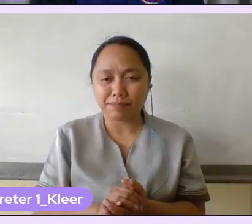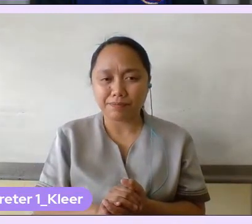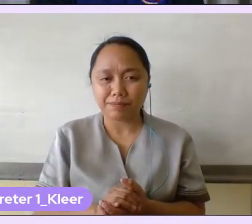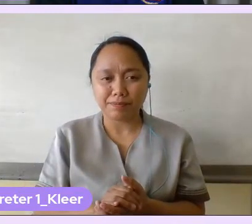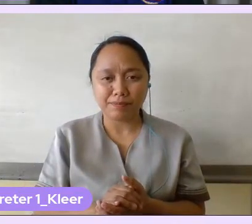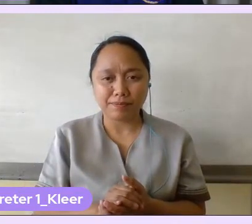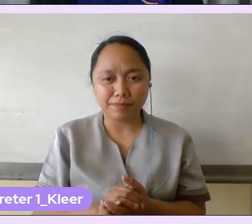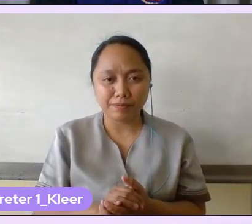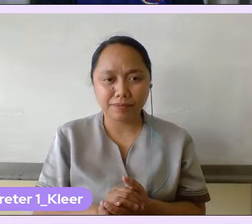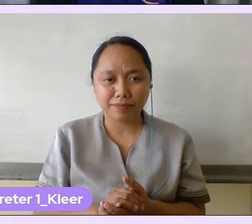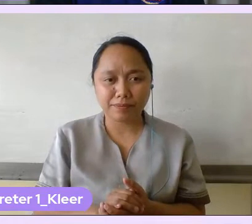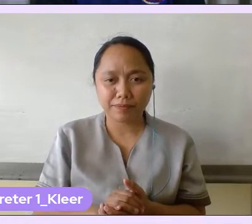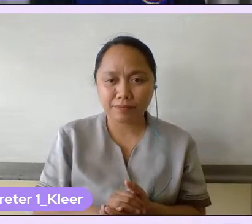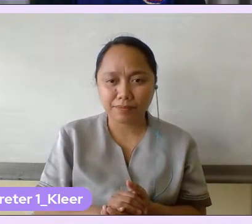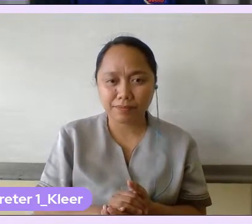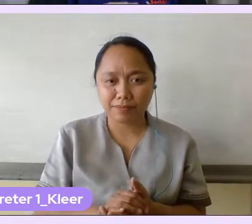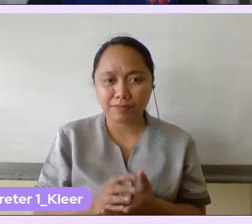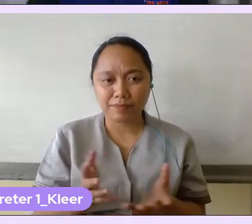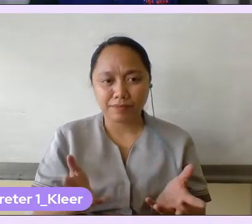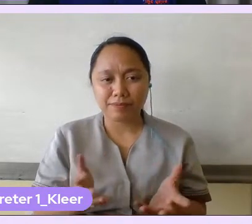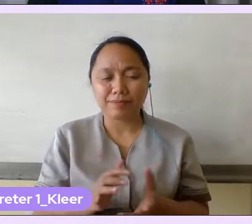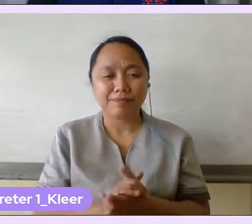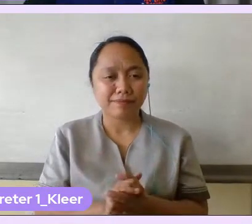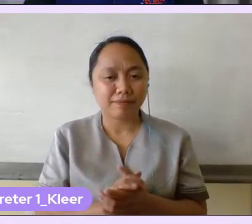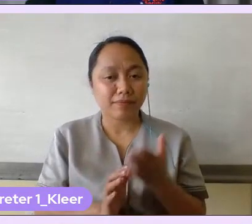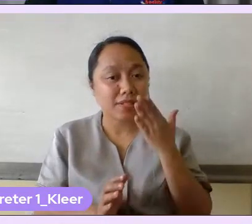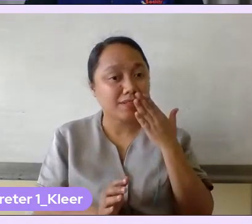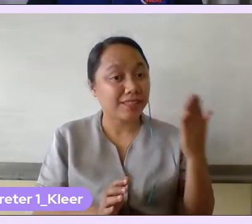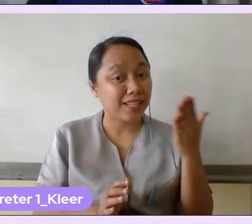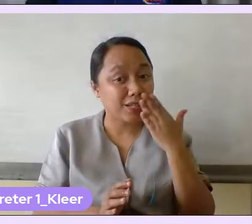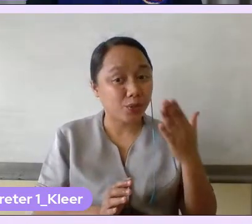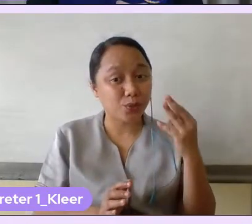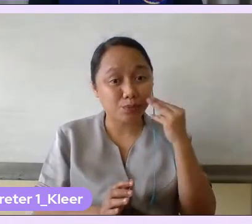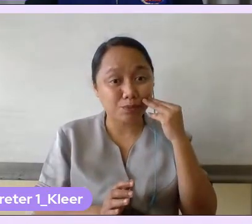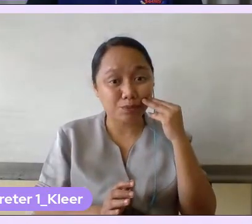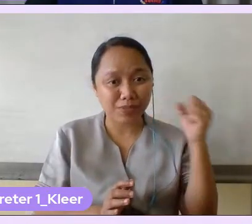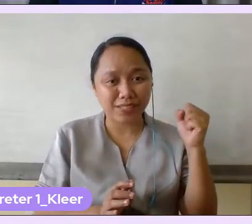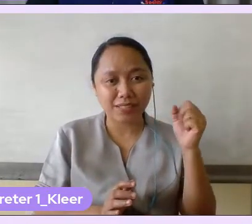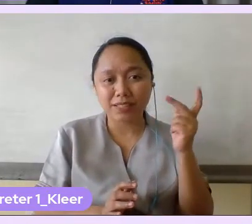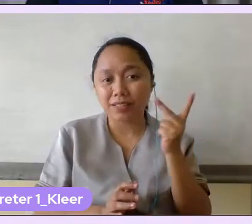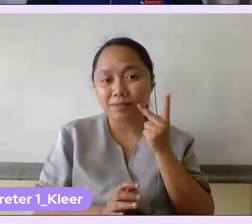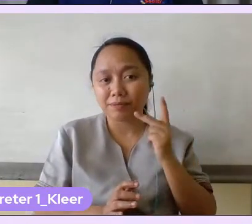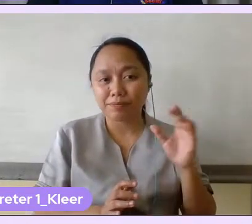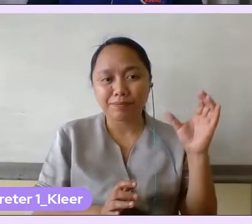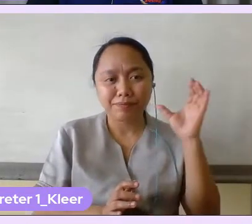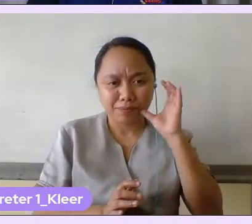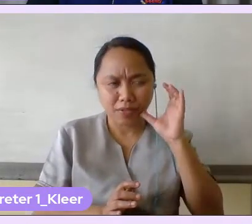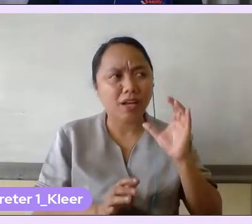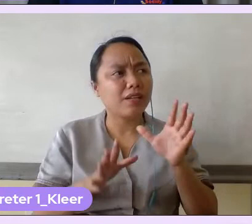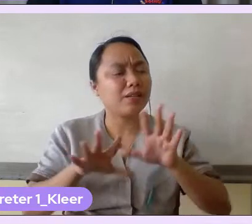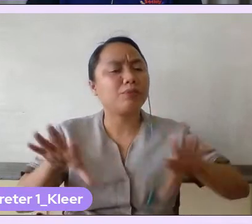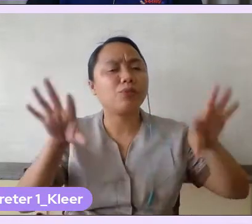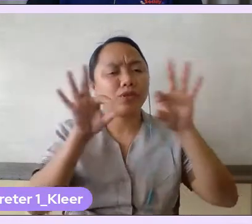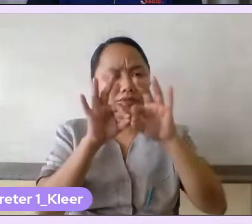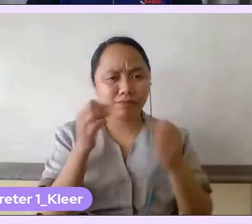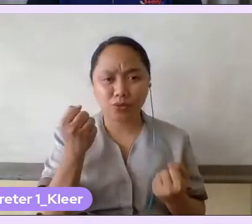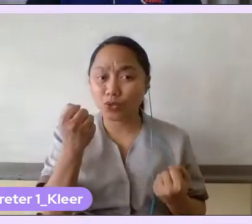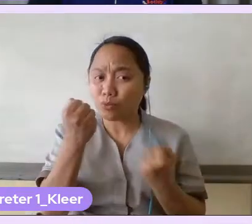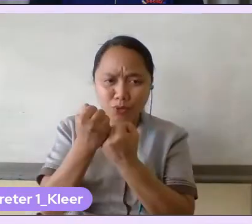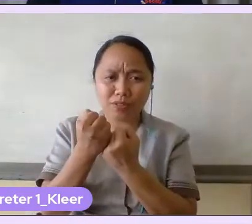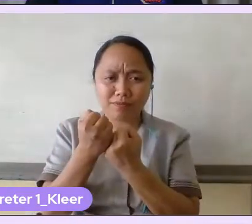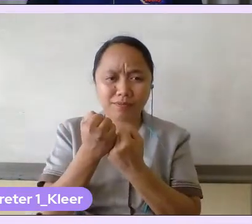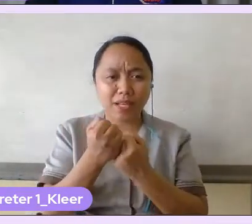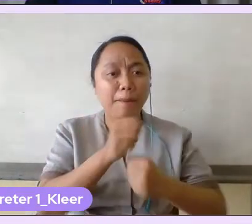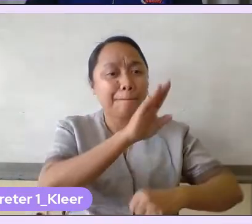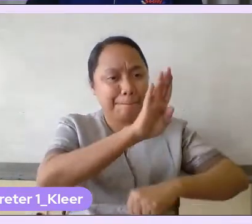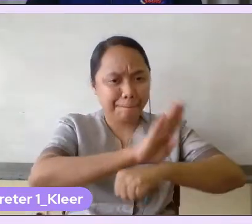na yun. So, yeah. Thank you so much, Ms. Kat. Ano, mahalaga na tayo, suportahan nga po natin itong mga ganitong businesses,